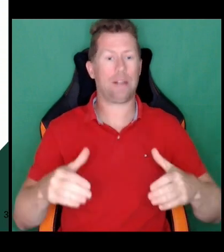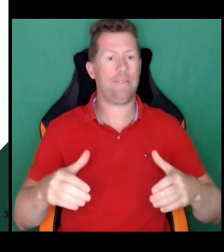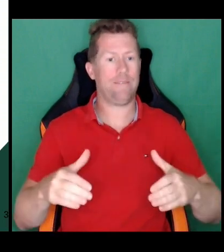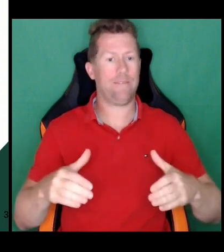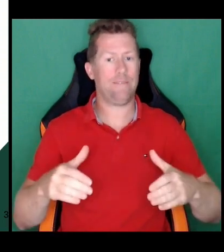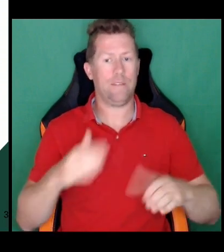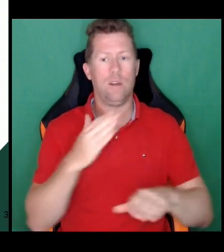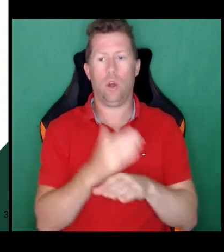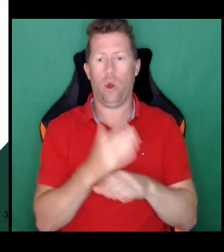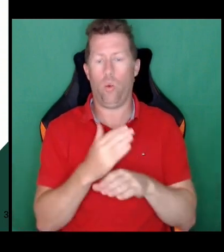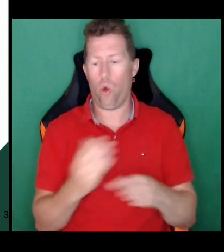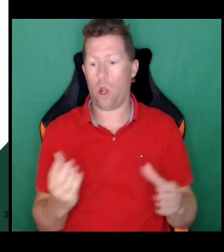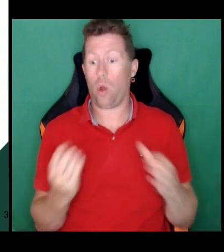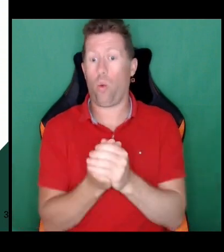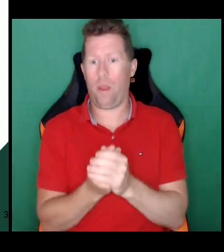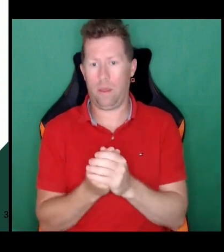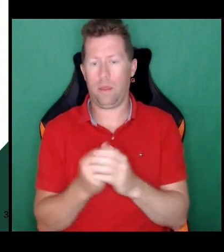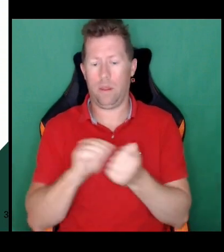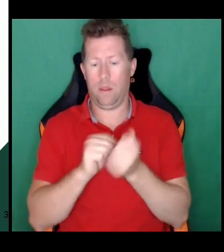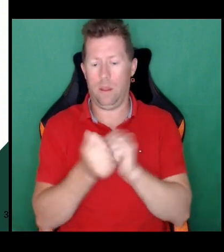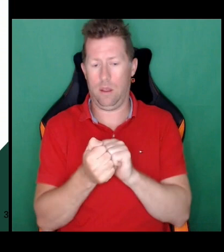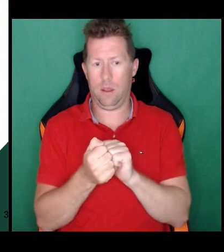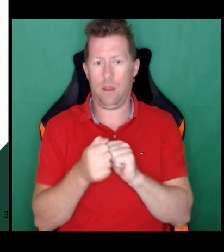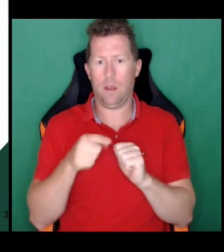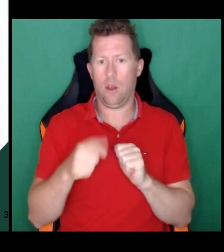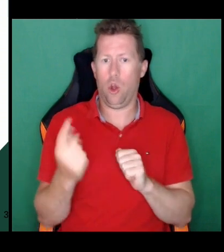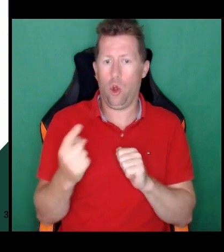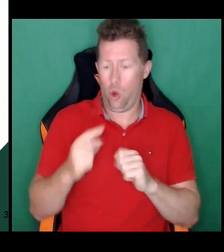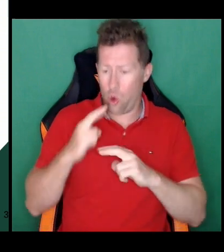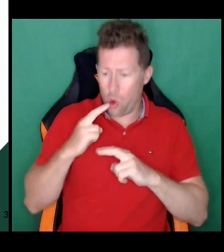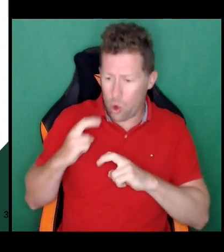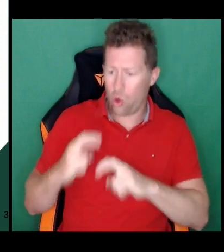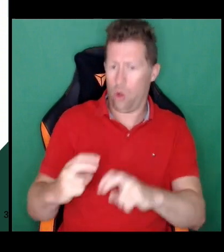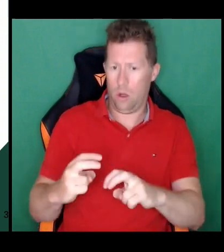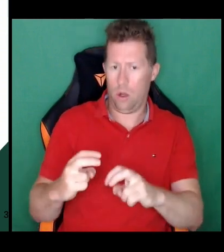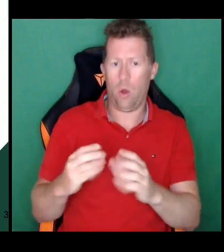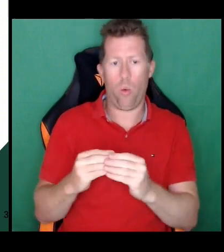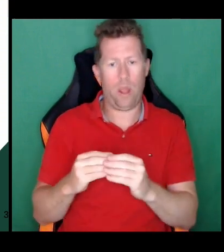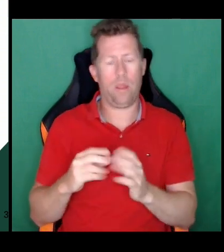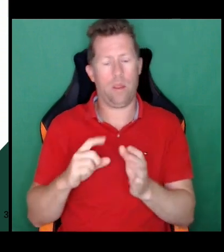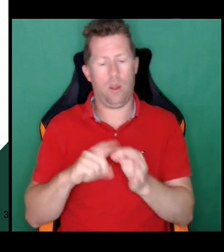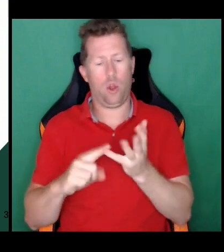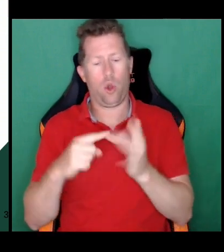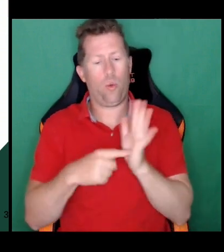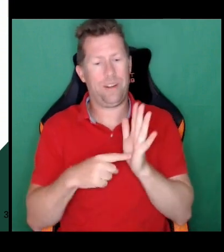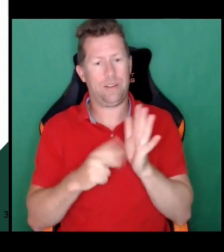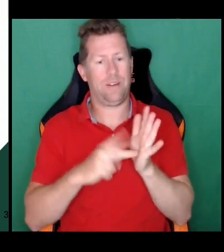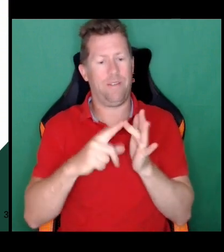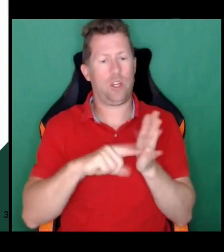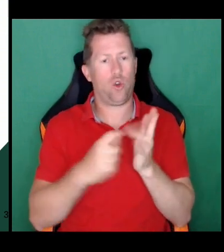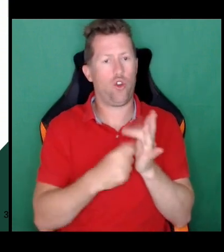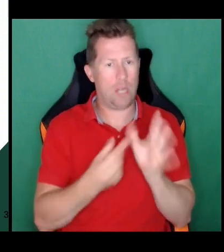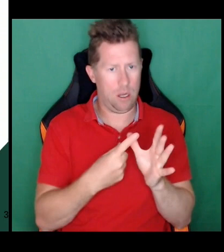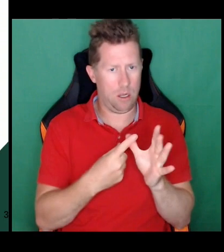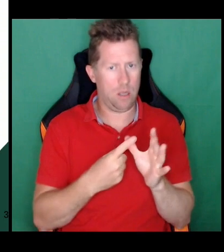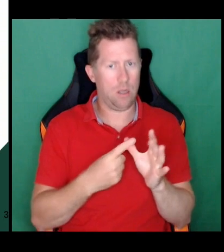with our long-time and valued partners and experts in the space, Quit Victoria. This collective impact approach brings together